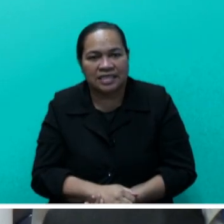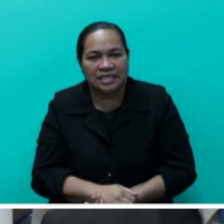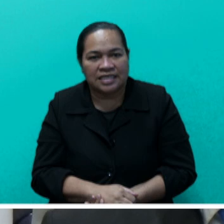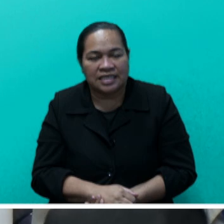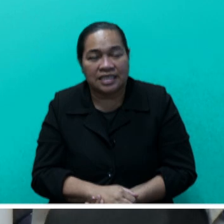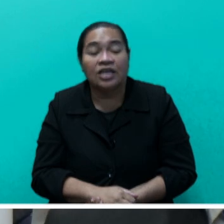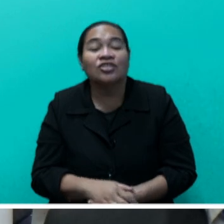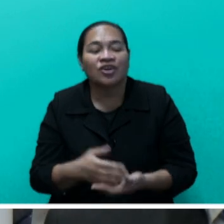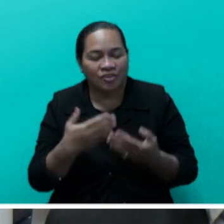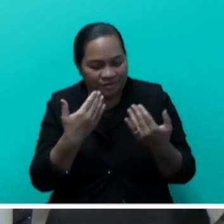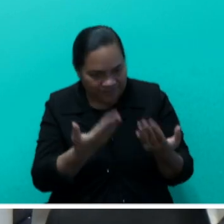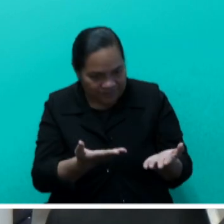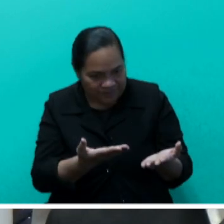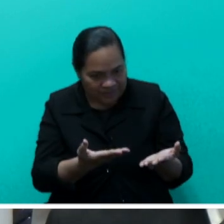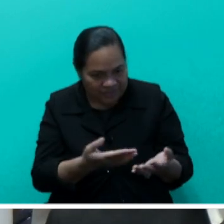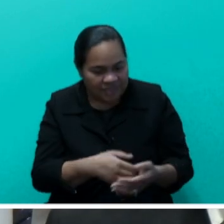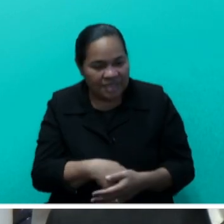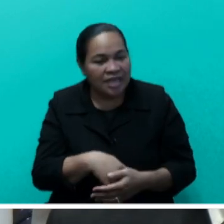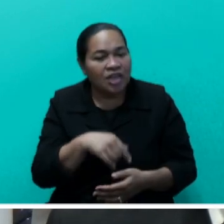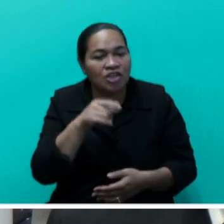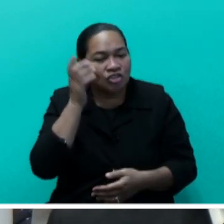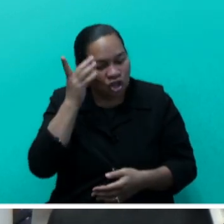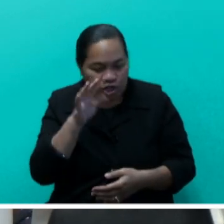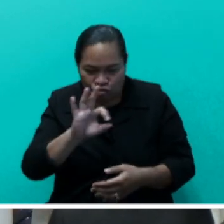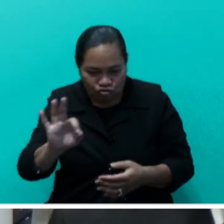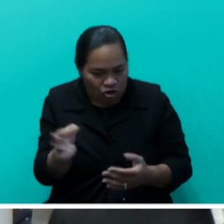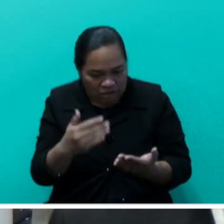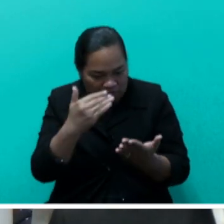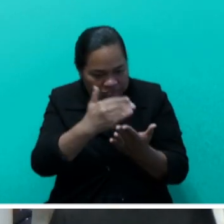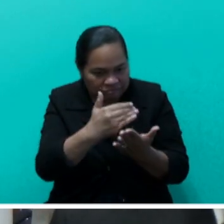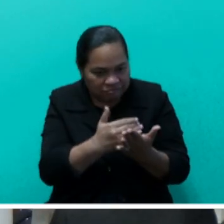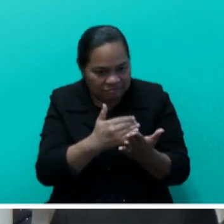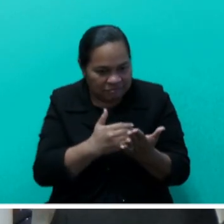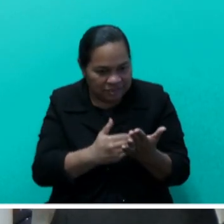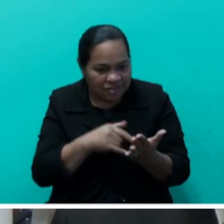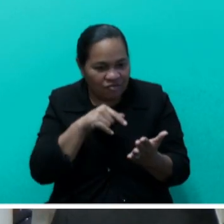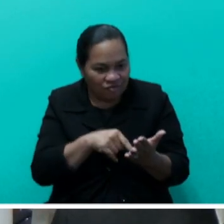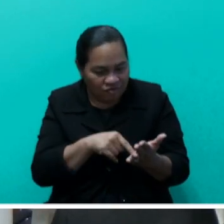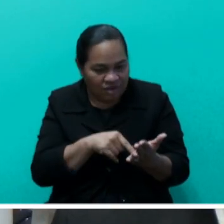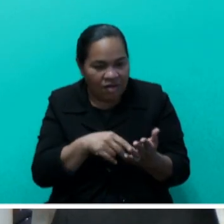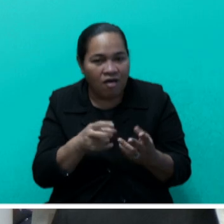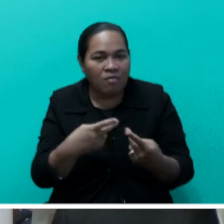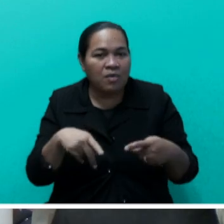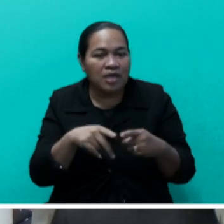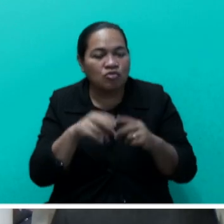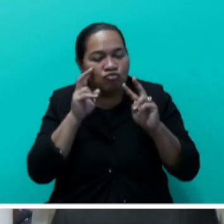Honorable Rogomat, you're not even officially on the list of the gazette, the sites that are to be looked